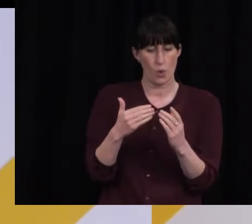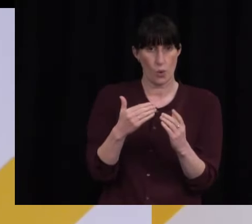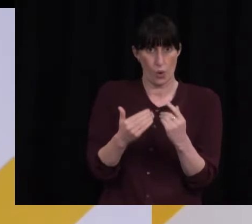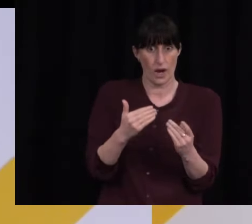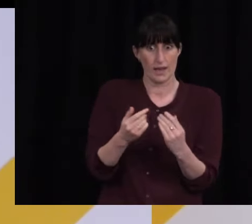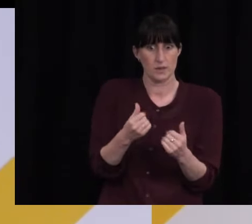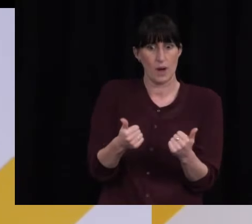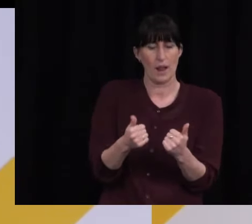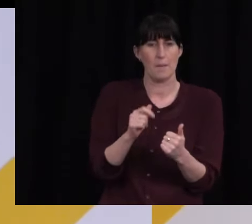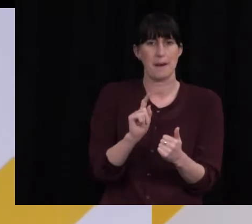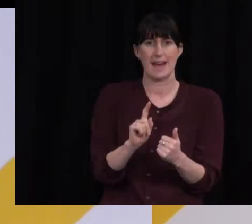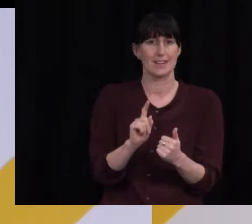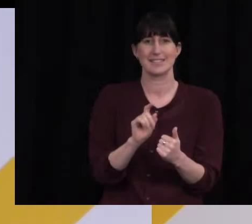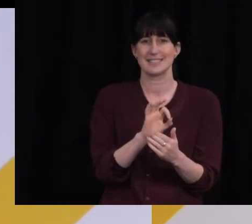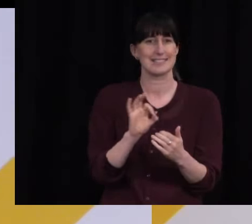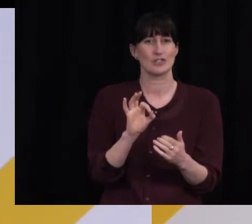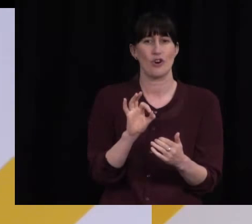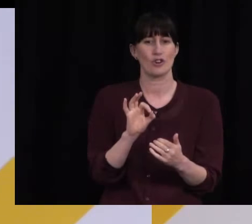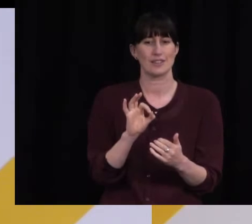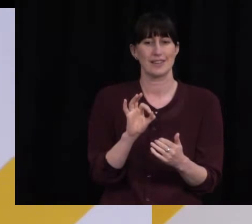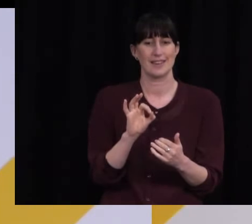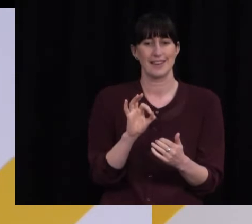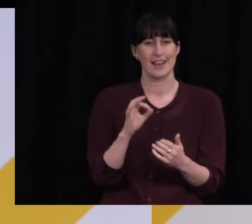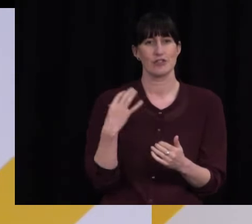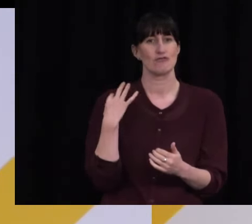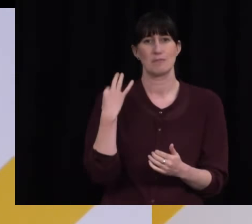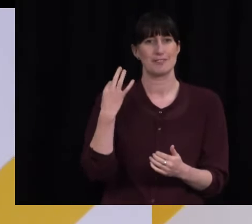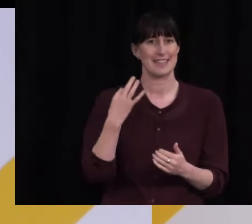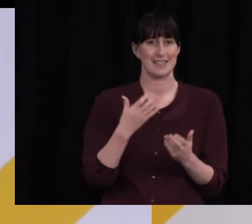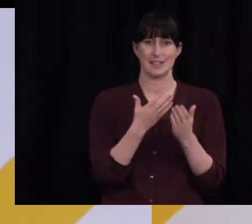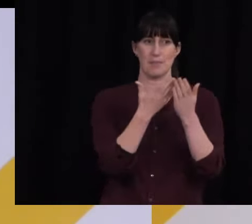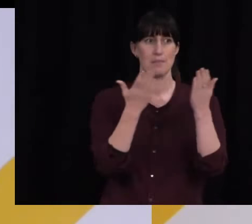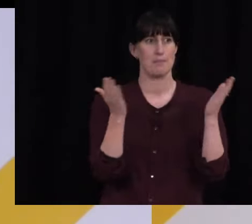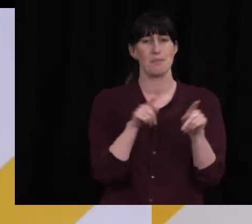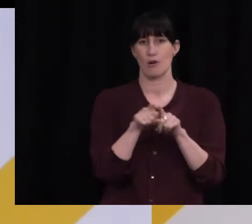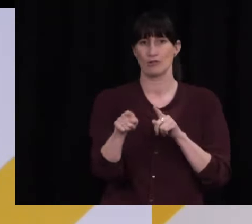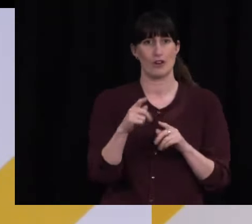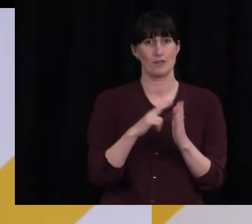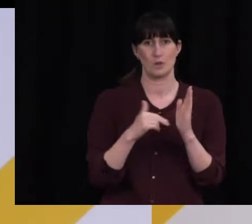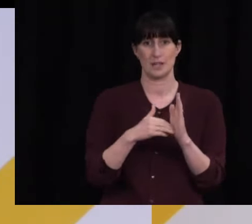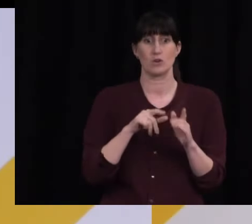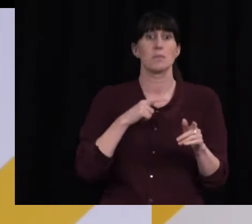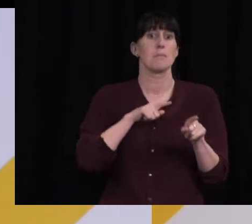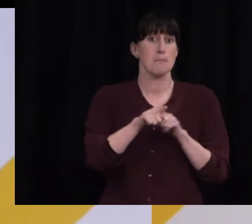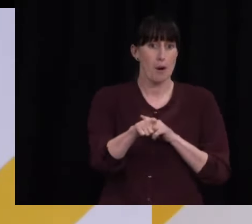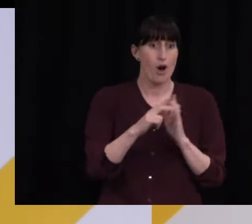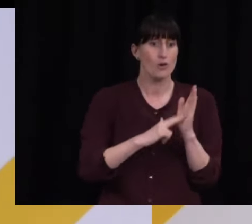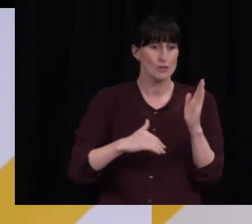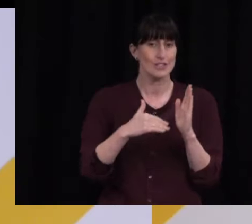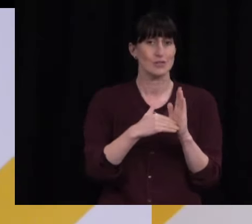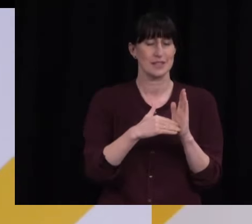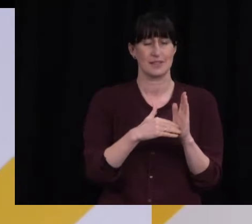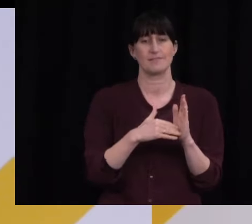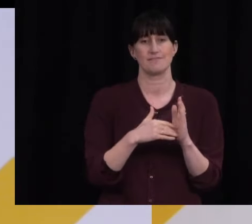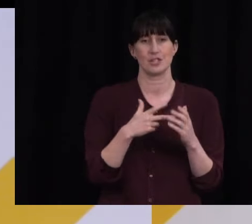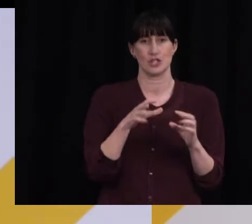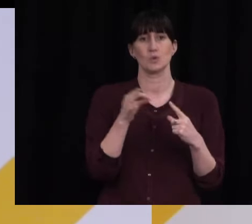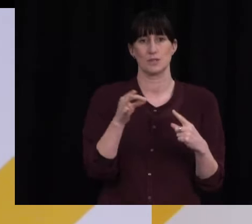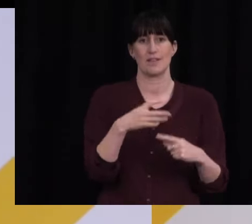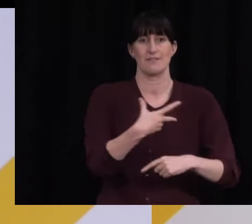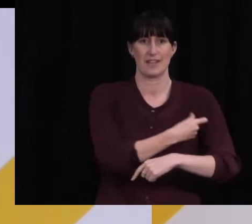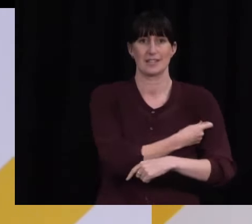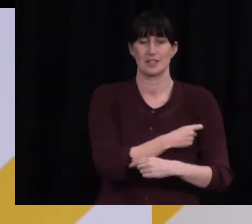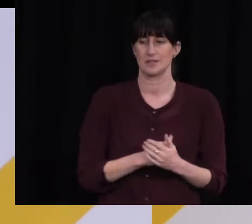of New Zealanders, because the vast majority of New Zealanders have chosen to be vaccinated. Thomas. Just, Dr. Bloomfield, you mentioned before that you were